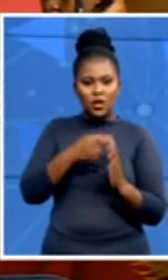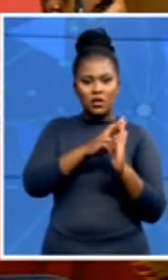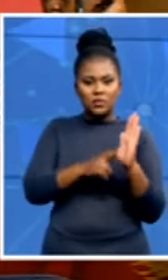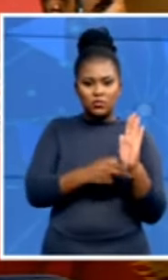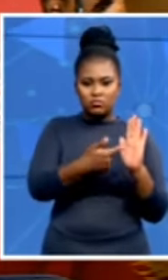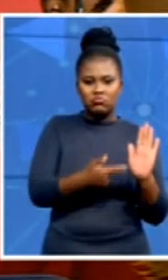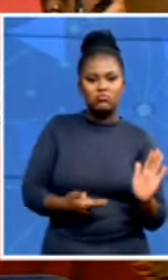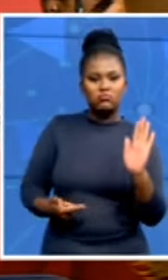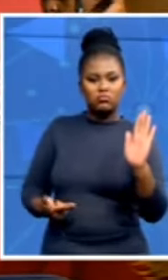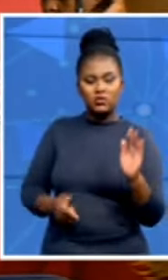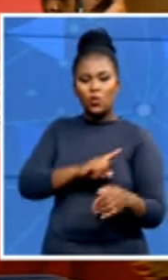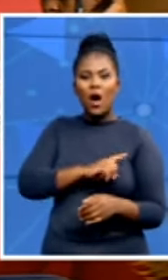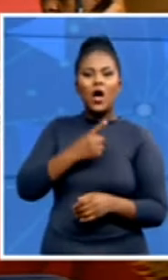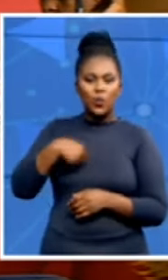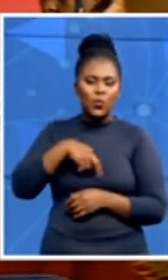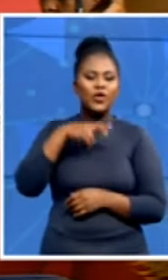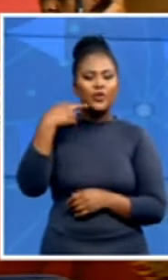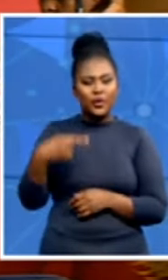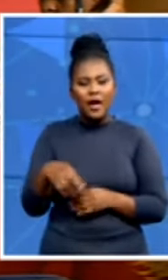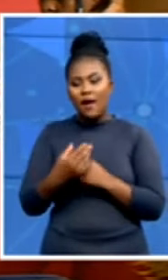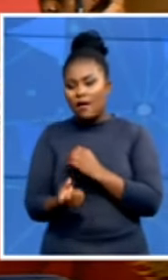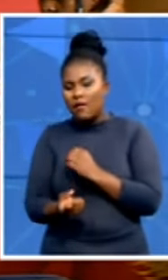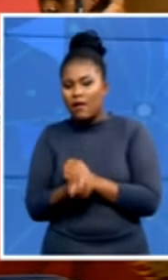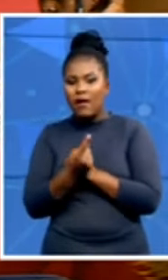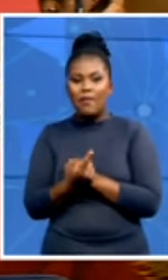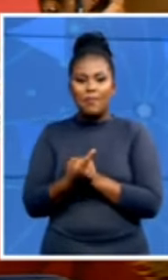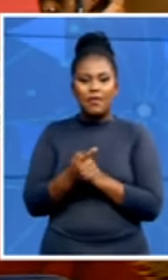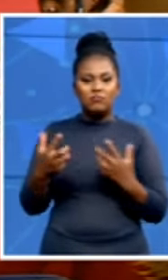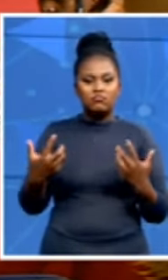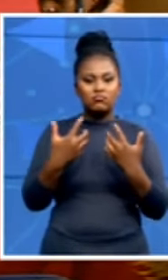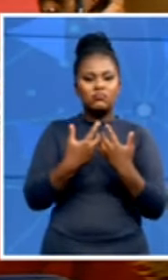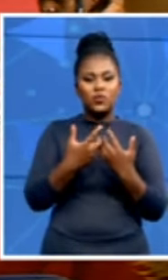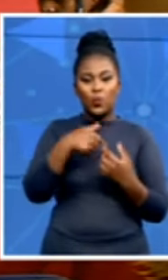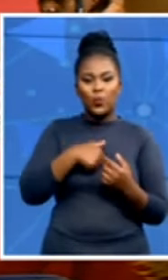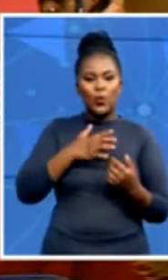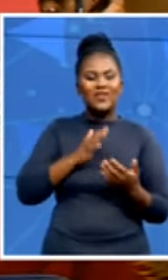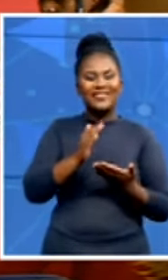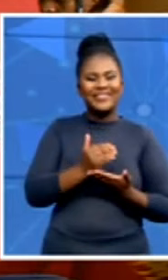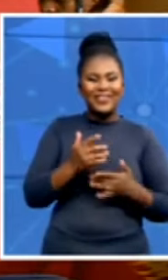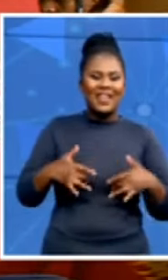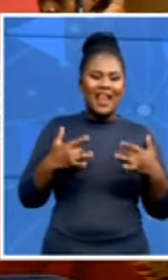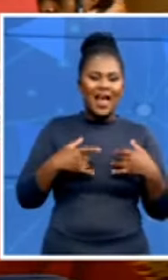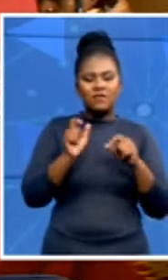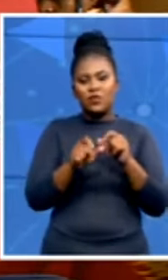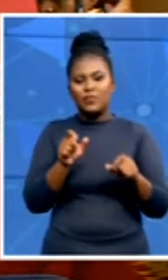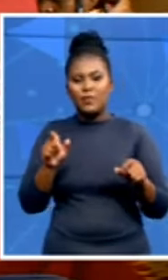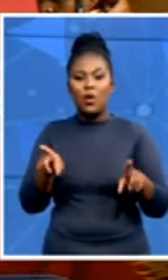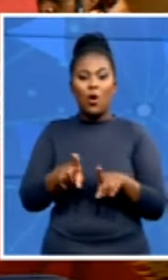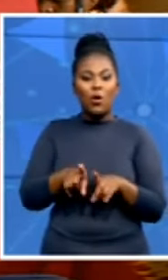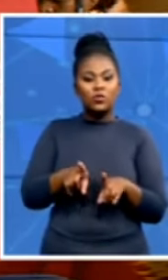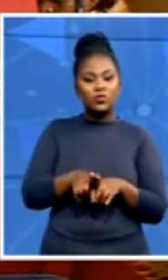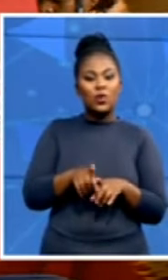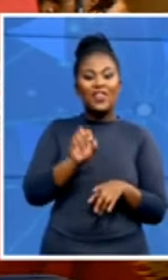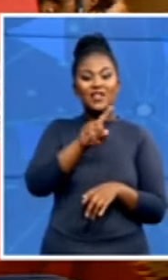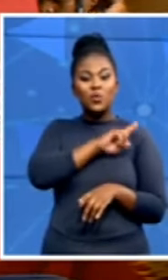balance between the saving of the lives and that of the livelihoods. That's why I can't get into the specifics, as